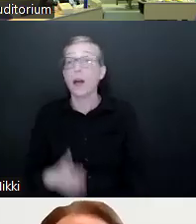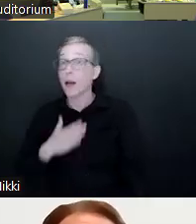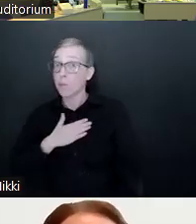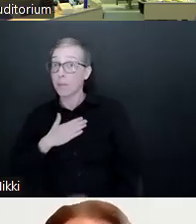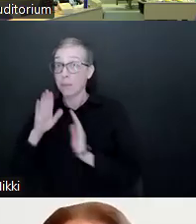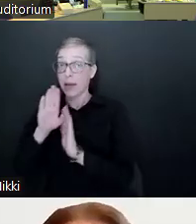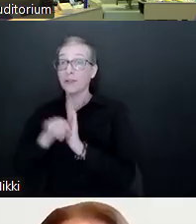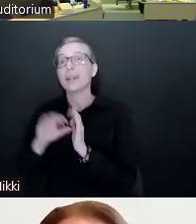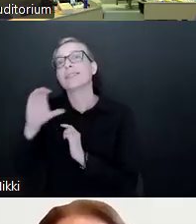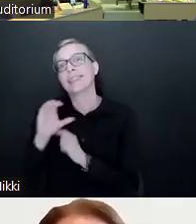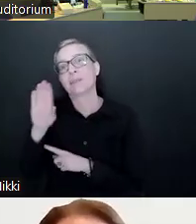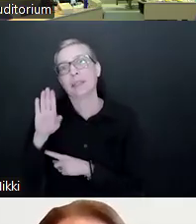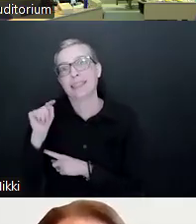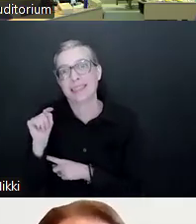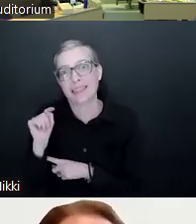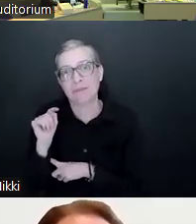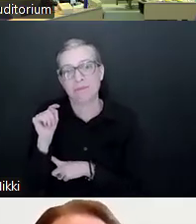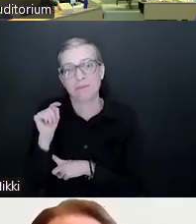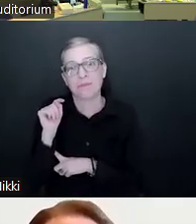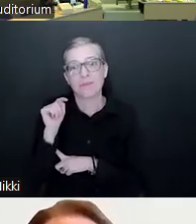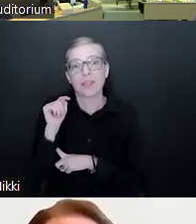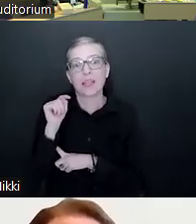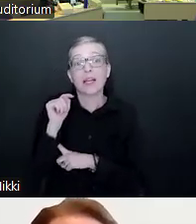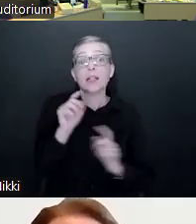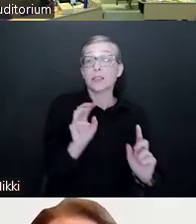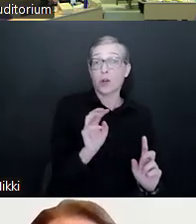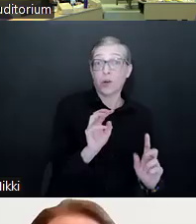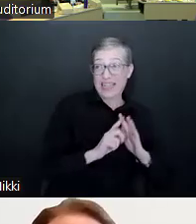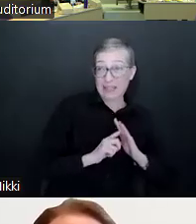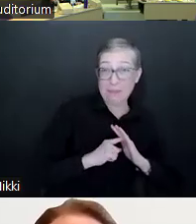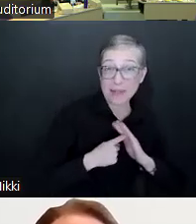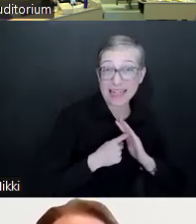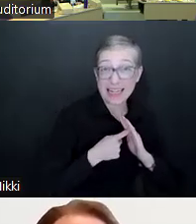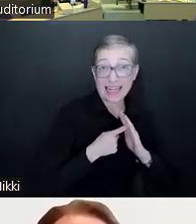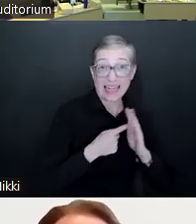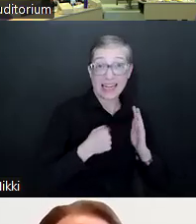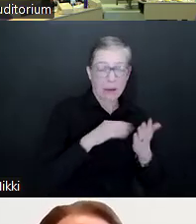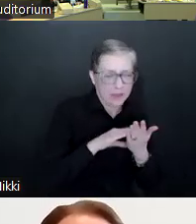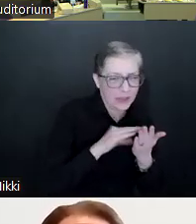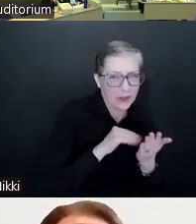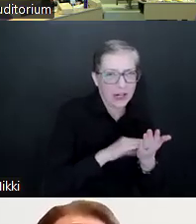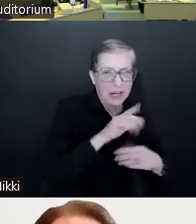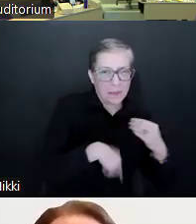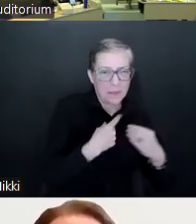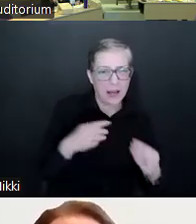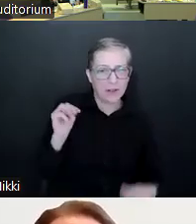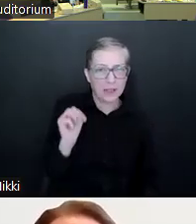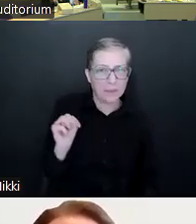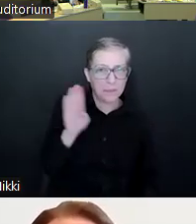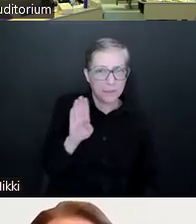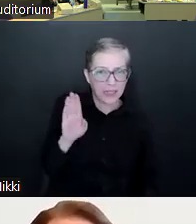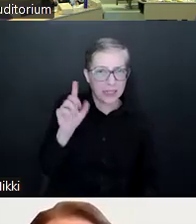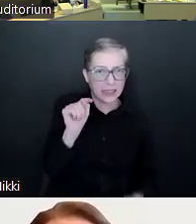I struggled to understand MBT in the beginning and wanted to find ways